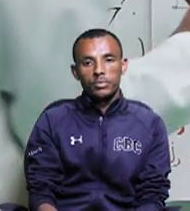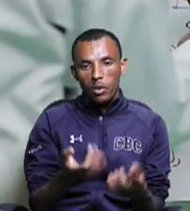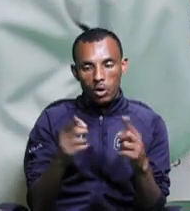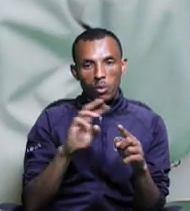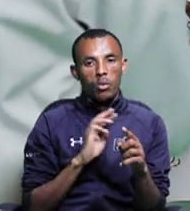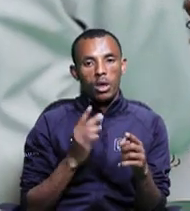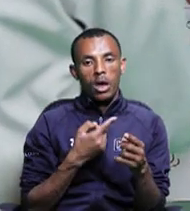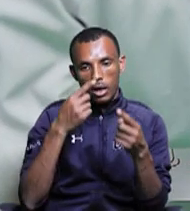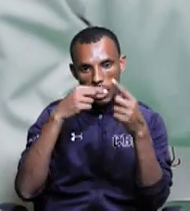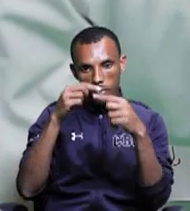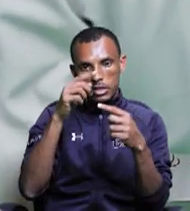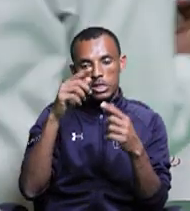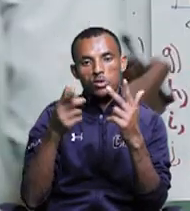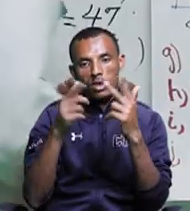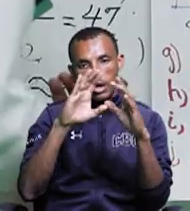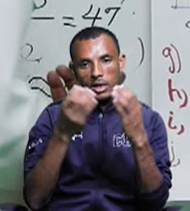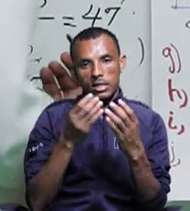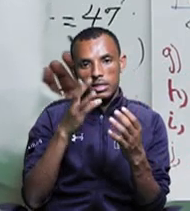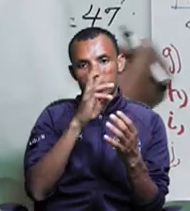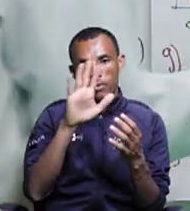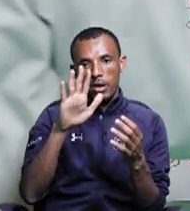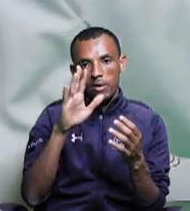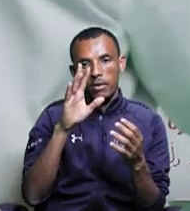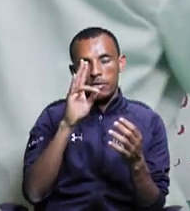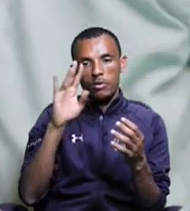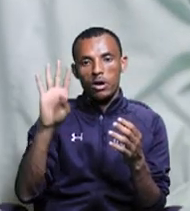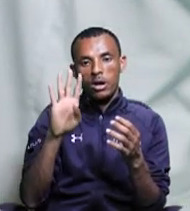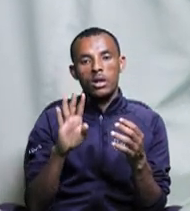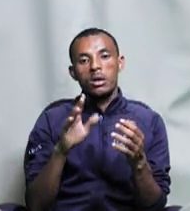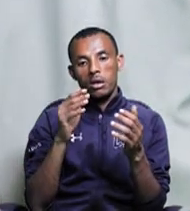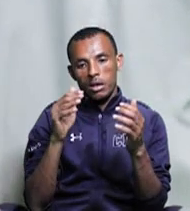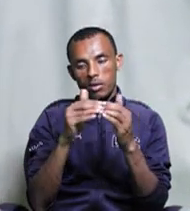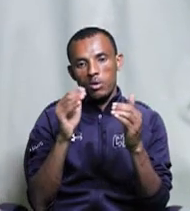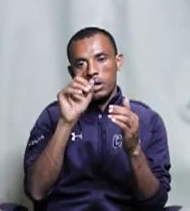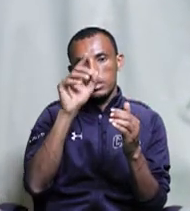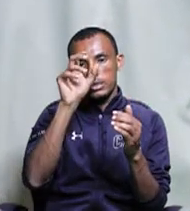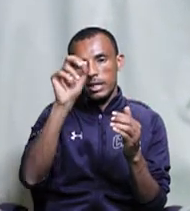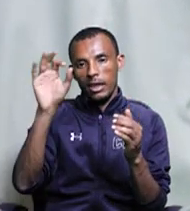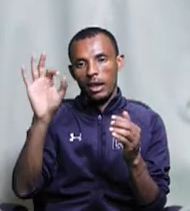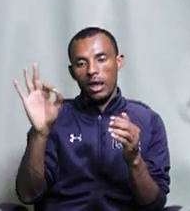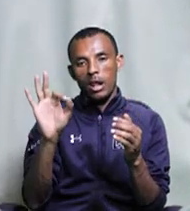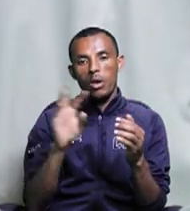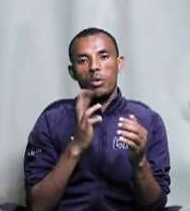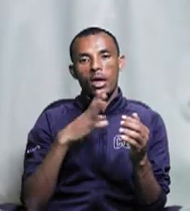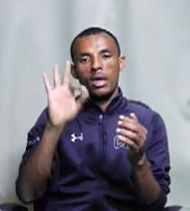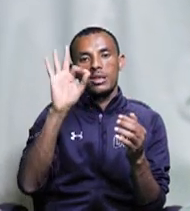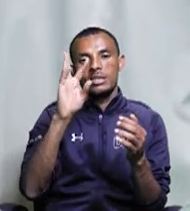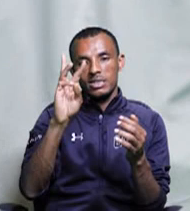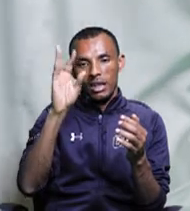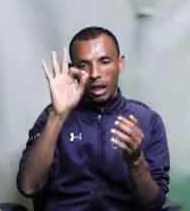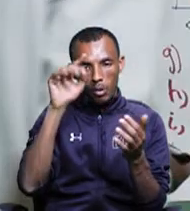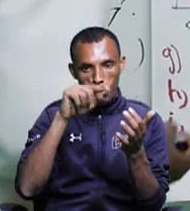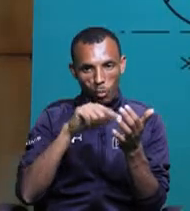When you are coming to the third, 65 plus 74, 139. Divided by 2, you will get a result, 69.5.